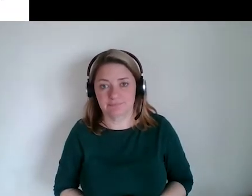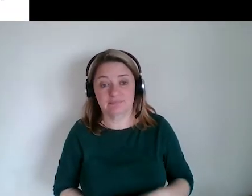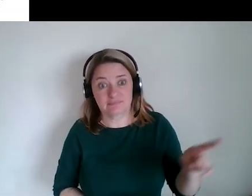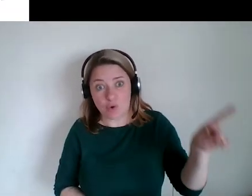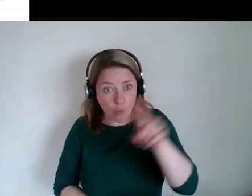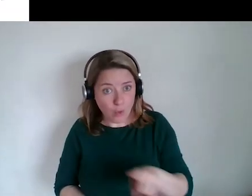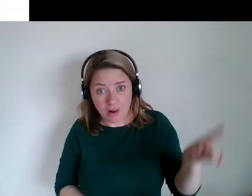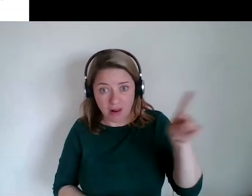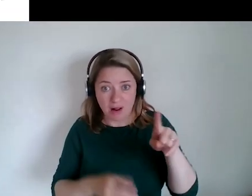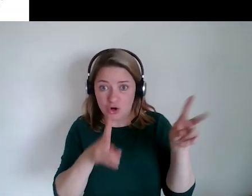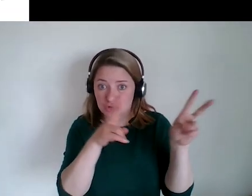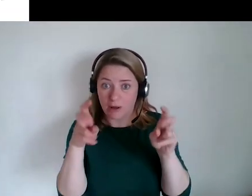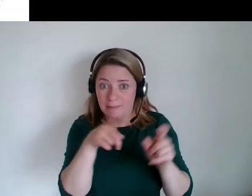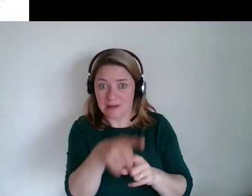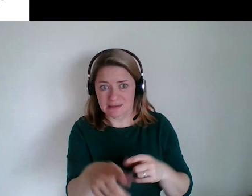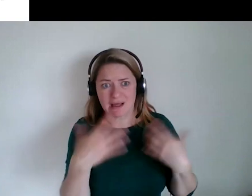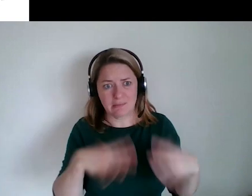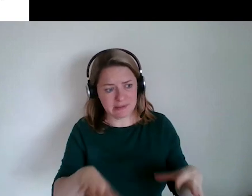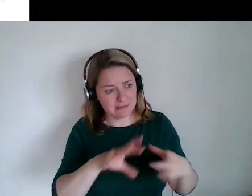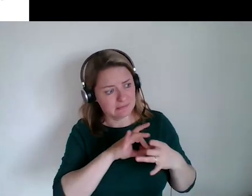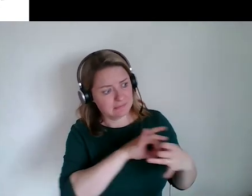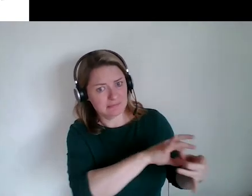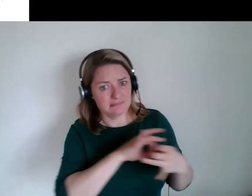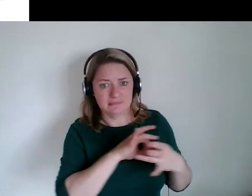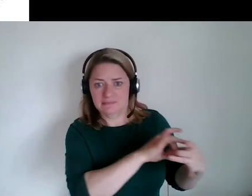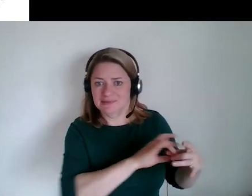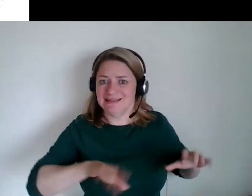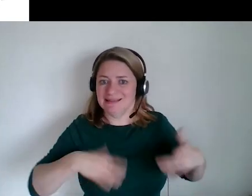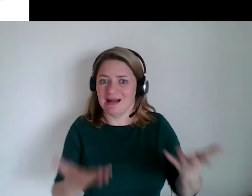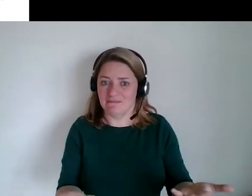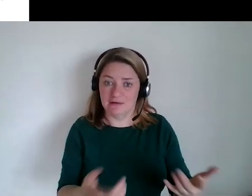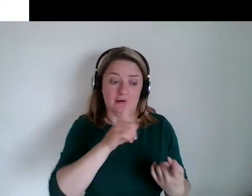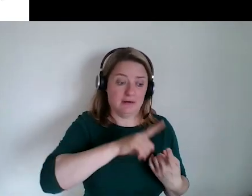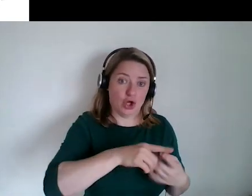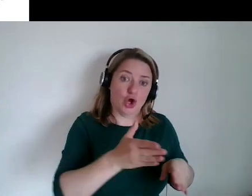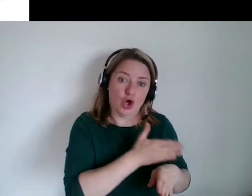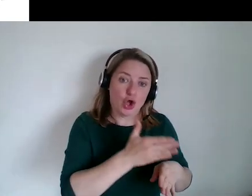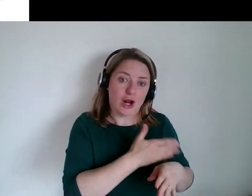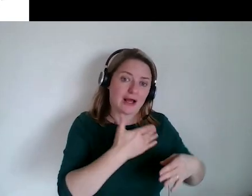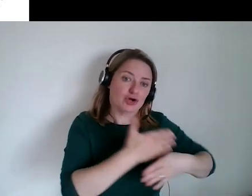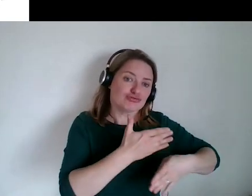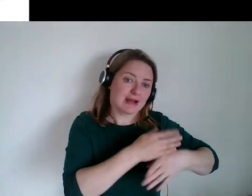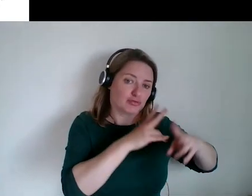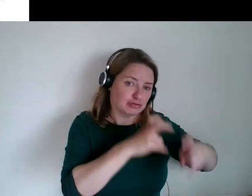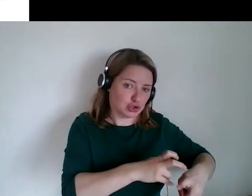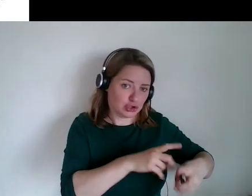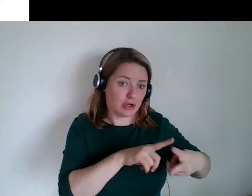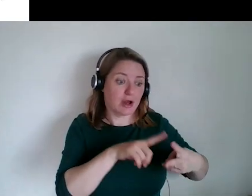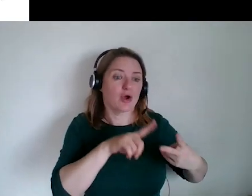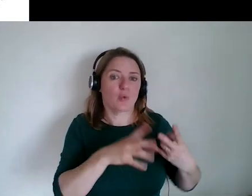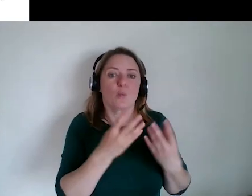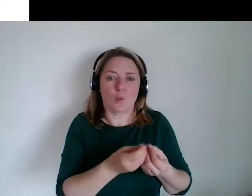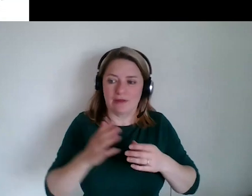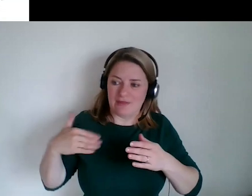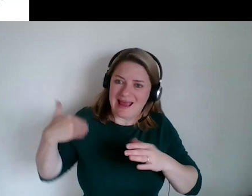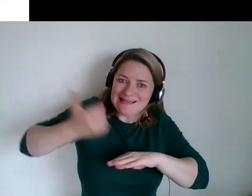of the programme were jointly delivered with an established researcher and with an early career researcher, because a key ethos of